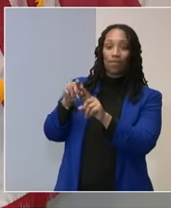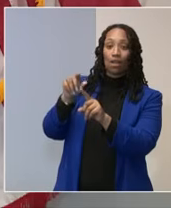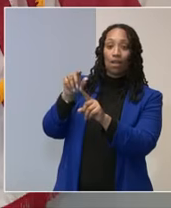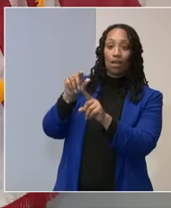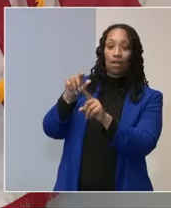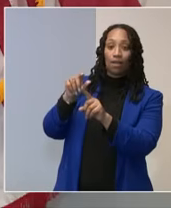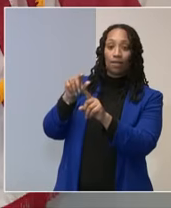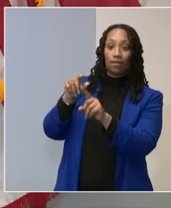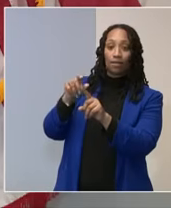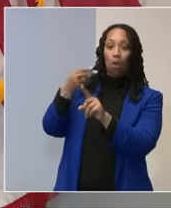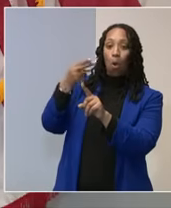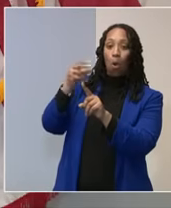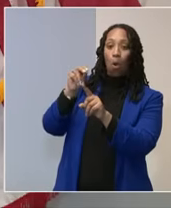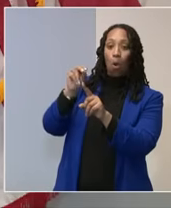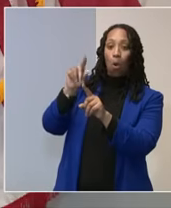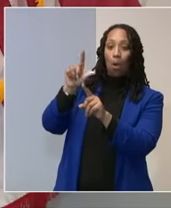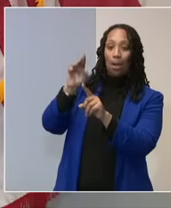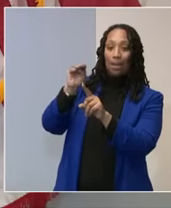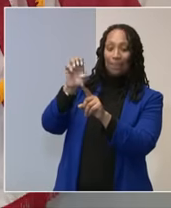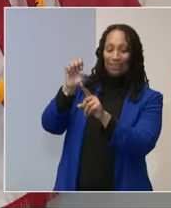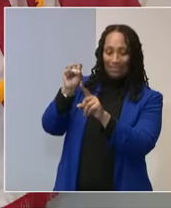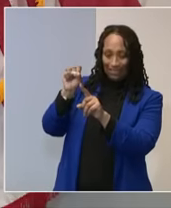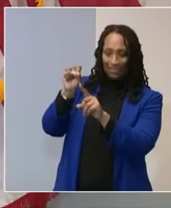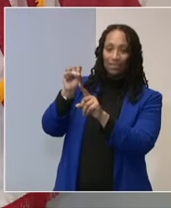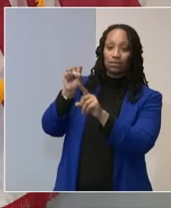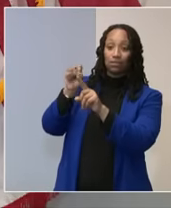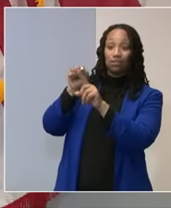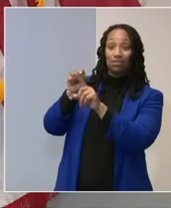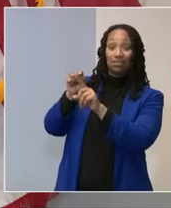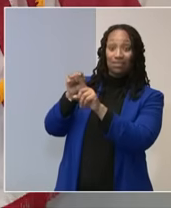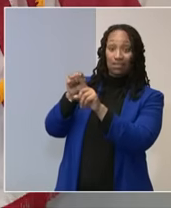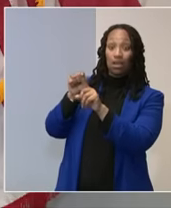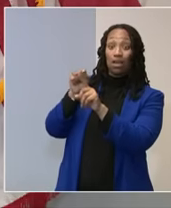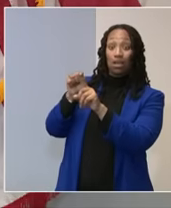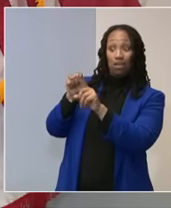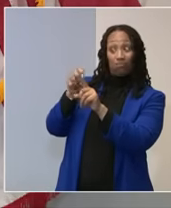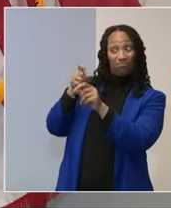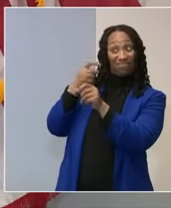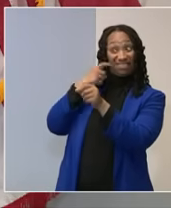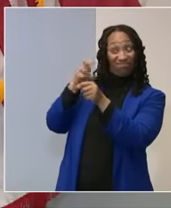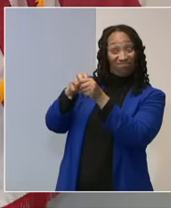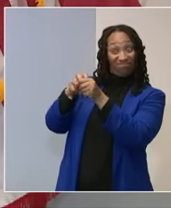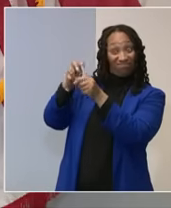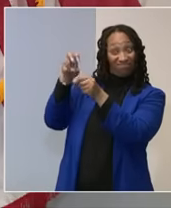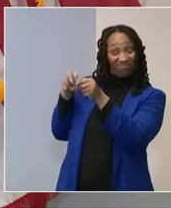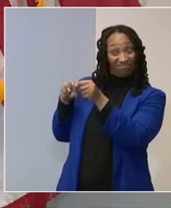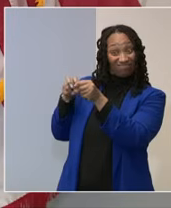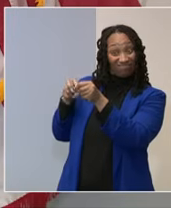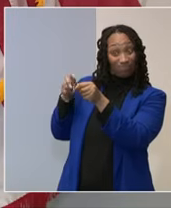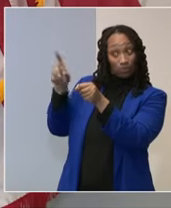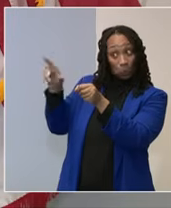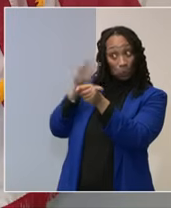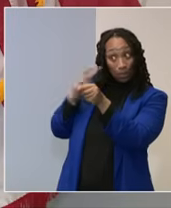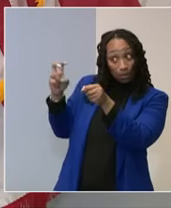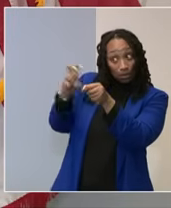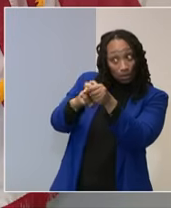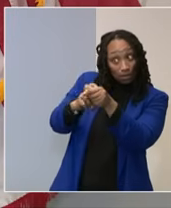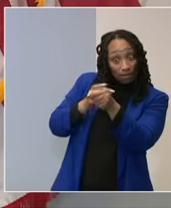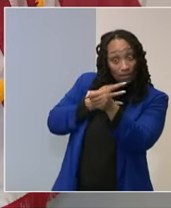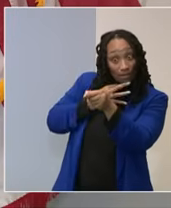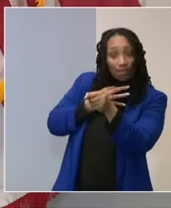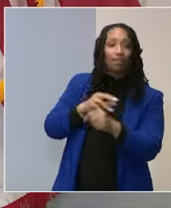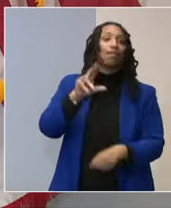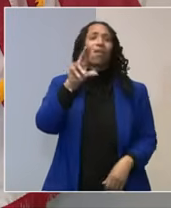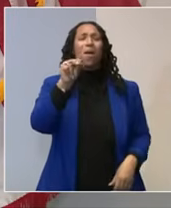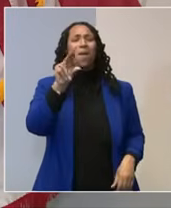clear. I will not be running for that seat. And why is that? I don't want to. Do you want to elaborate on